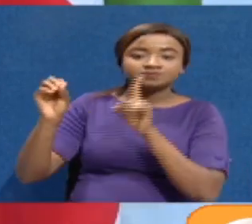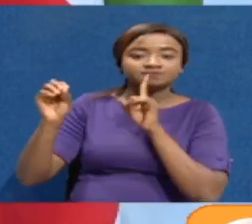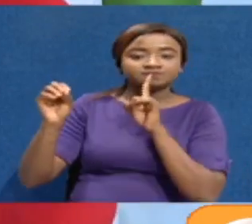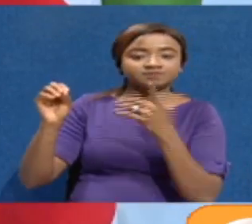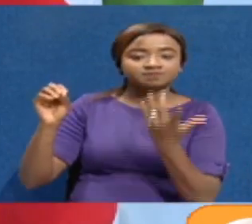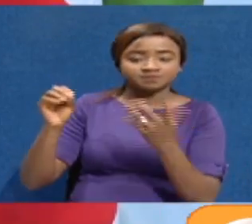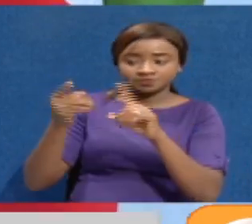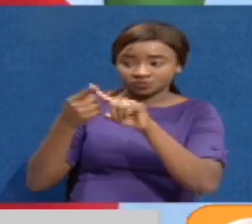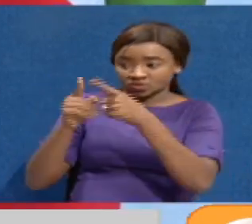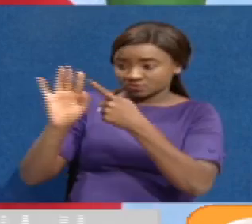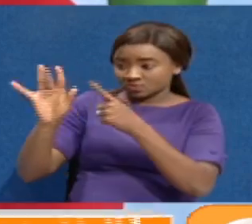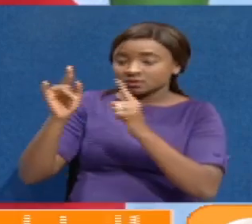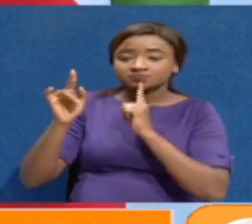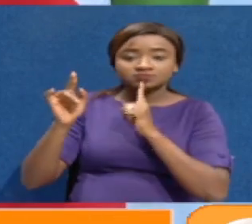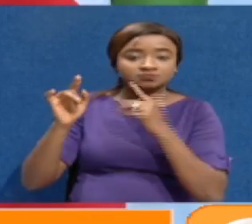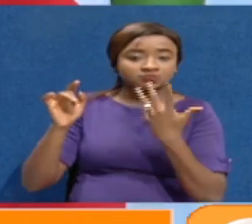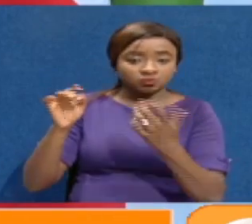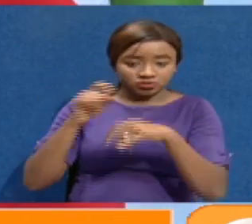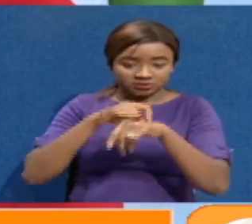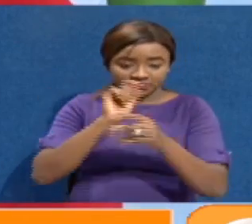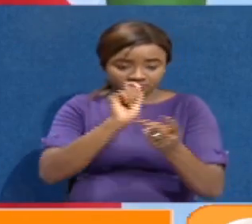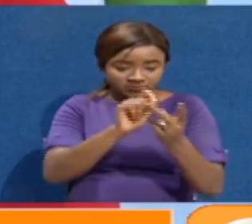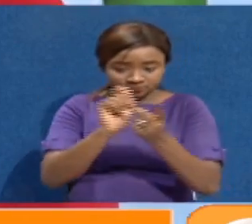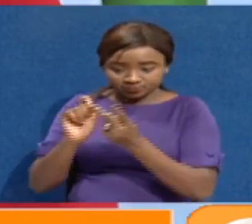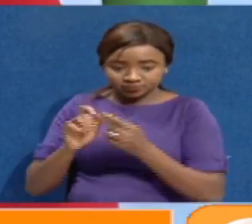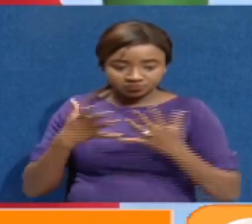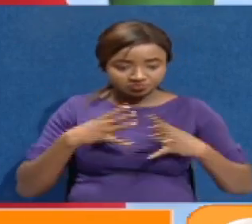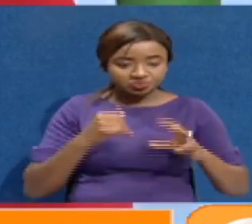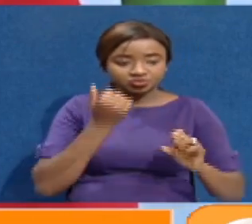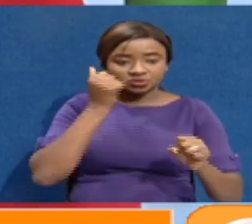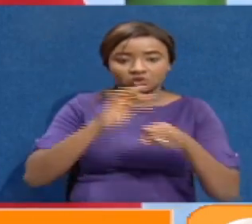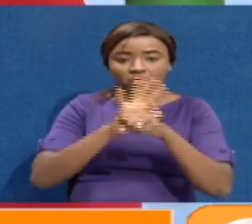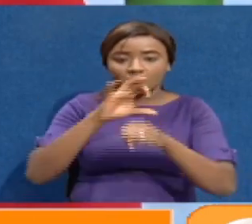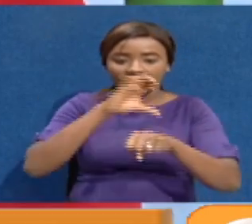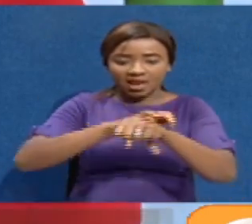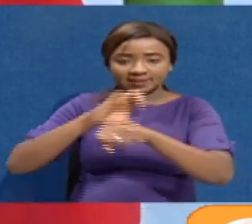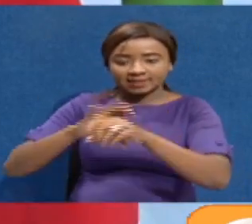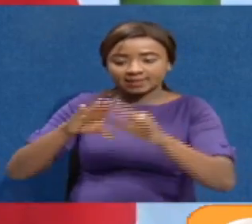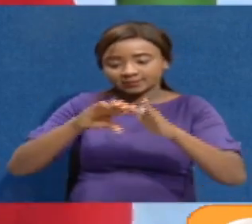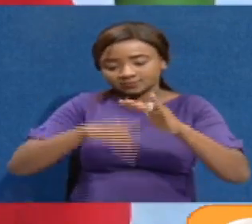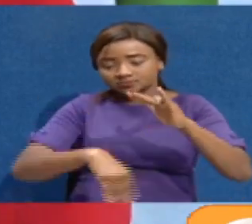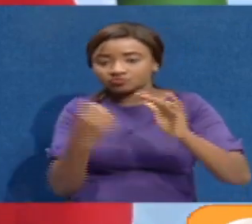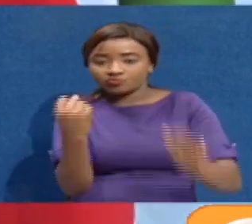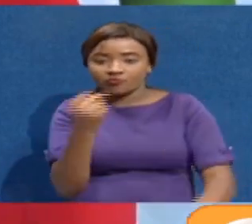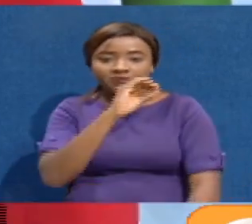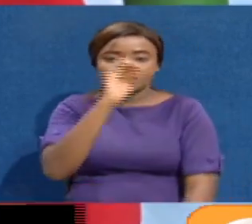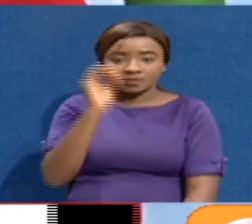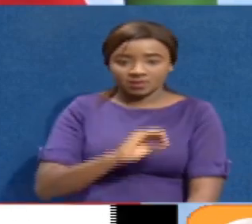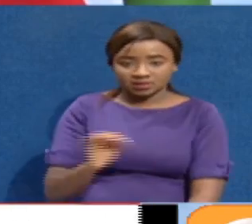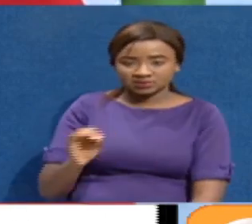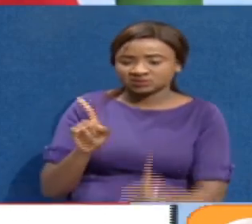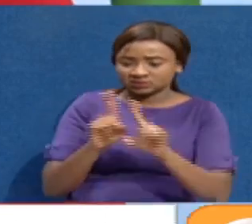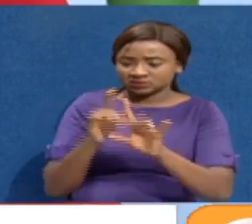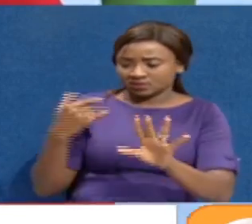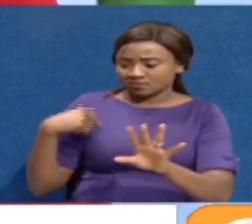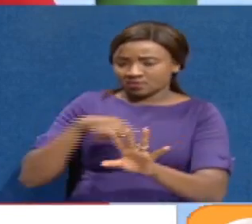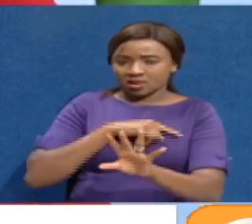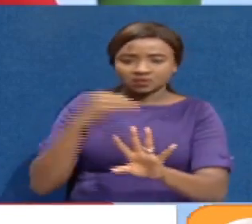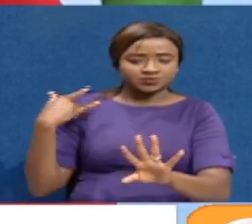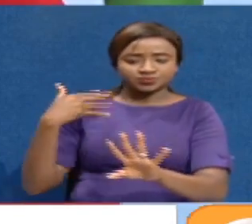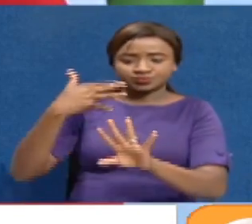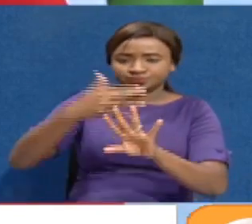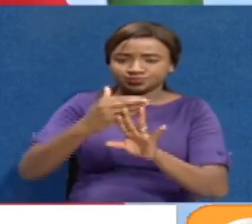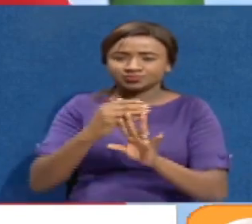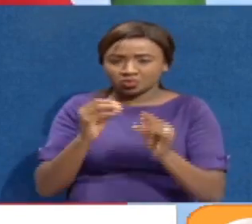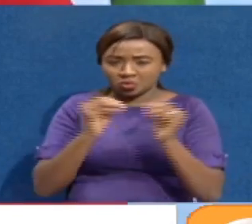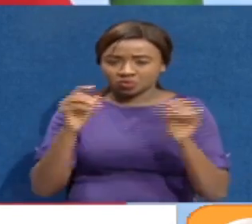standards, when you have tested below 5% for the kind of period that we have, normally you would consider